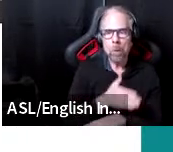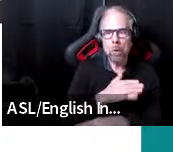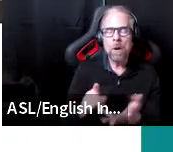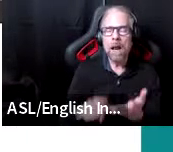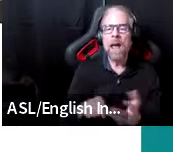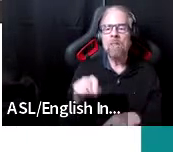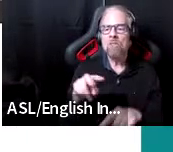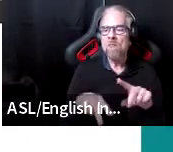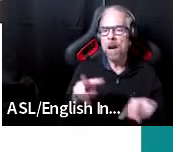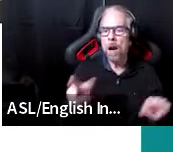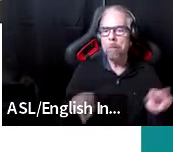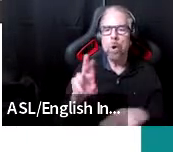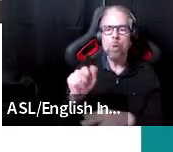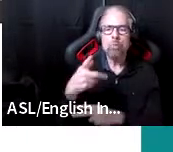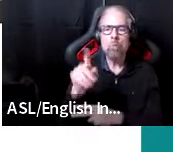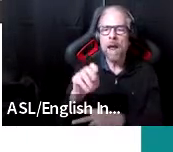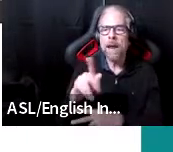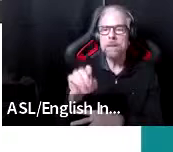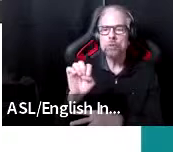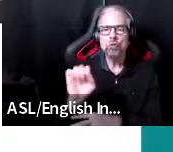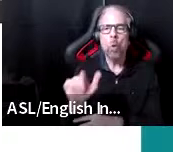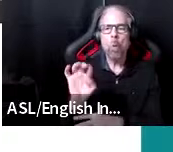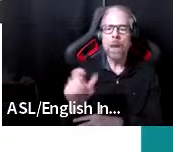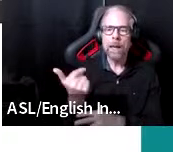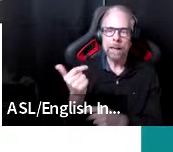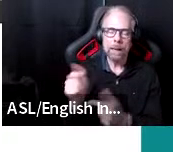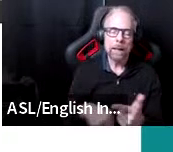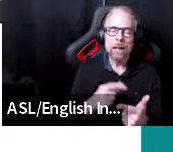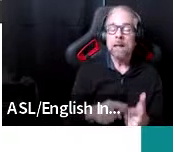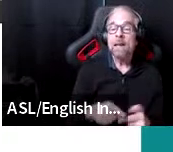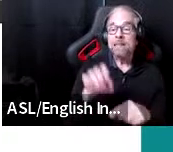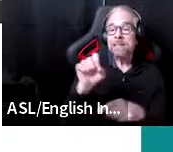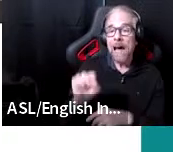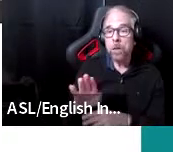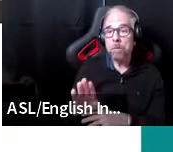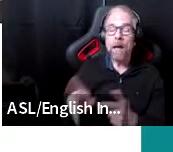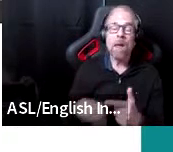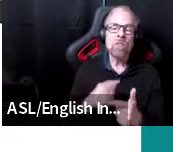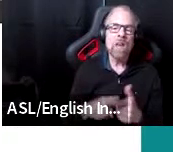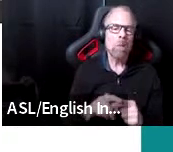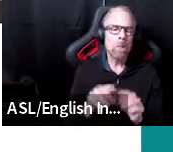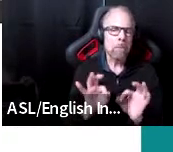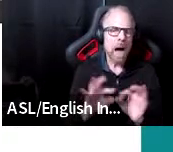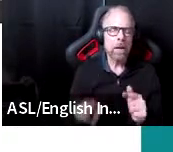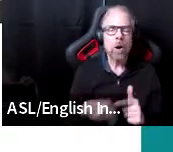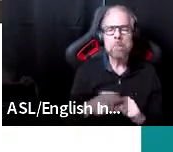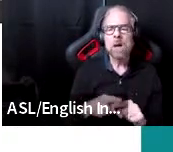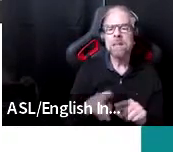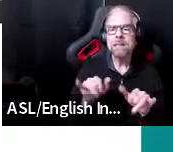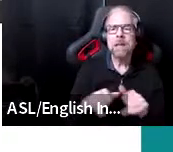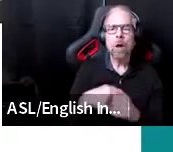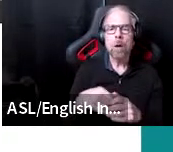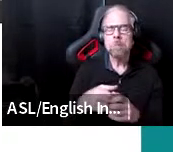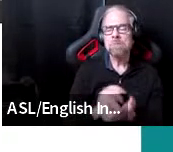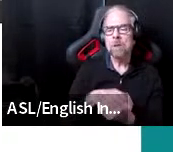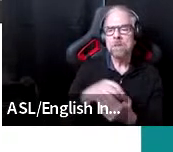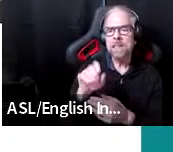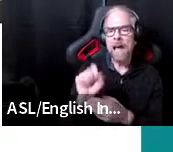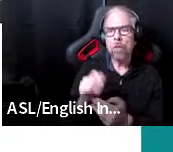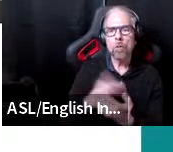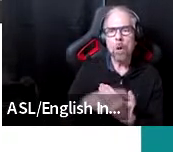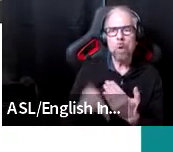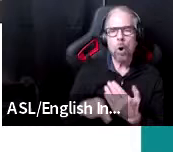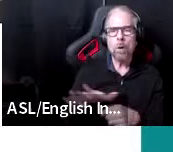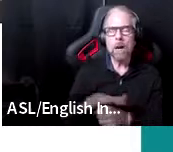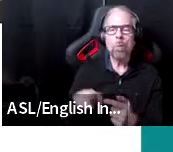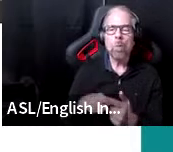tolling. While the southbound improvements are minor, there will still be bottlenecks south of the program area down near the I-5 split